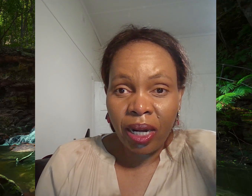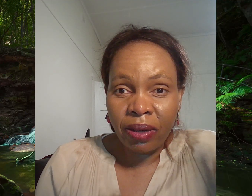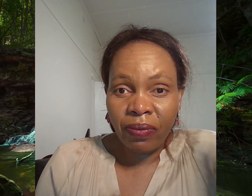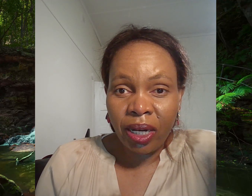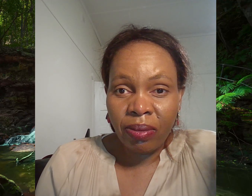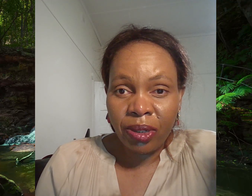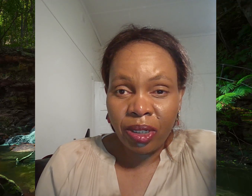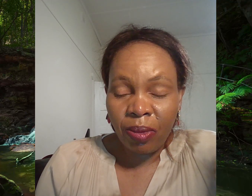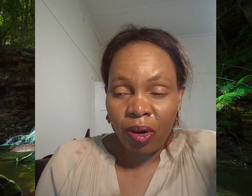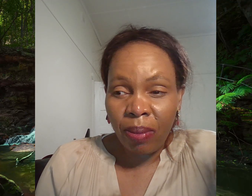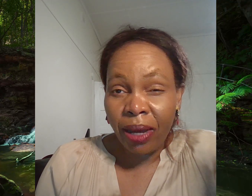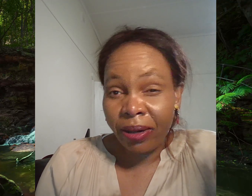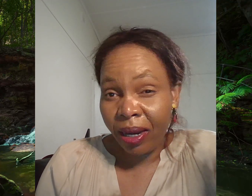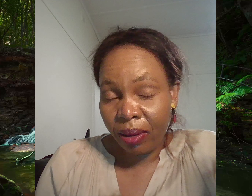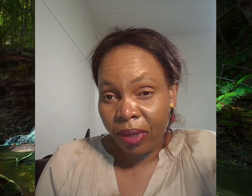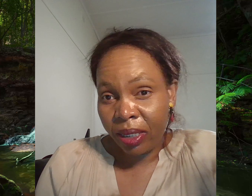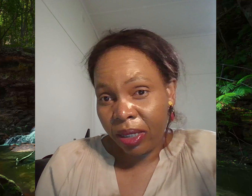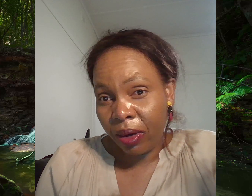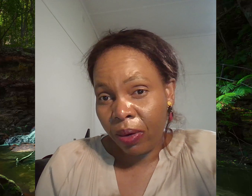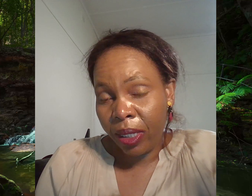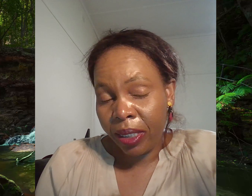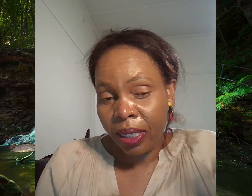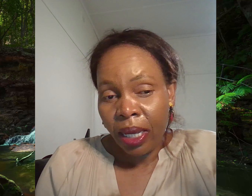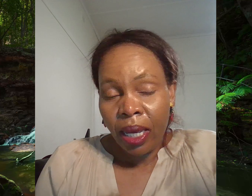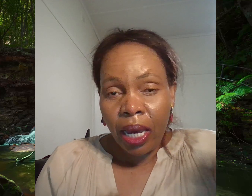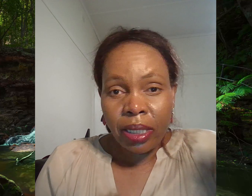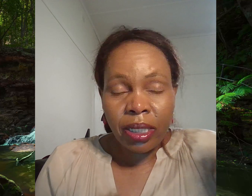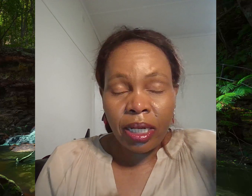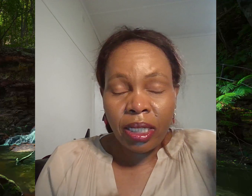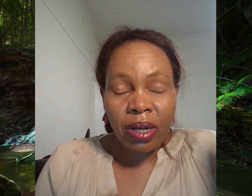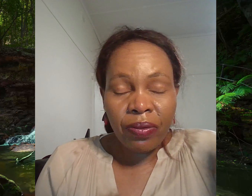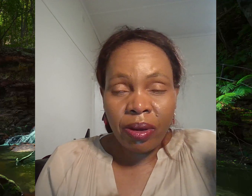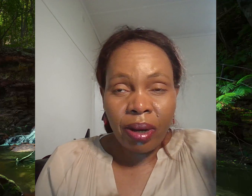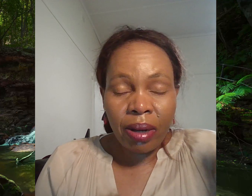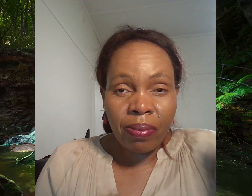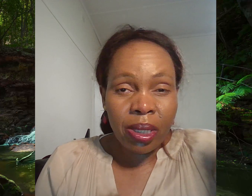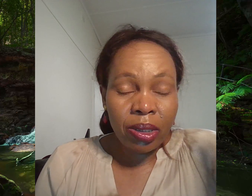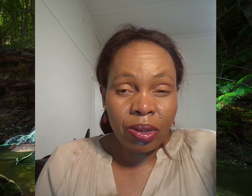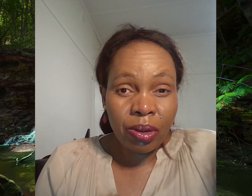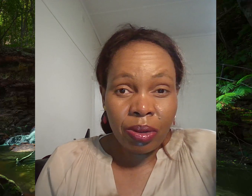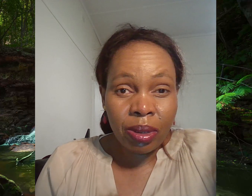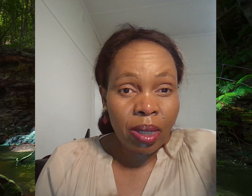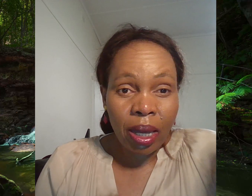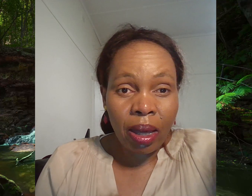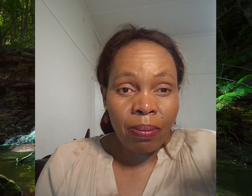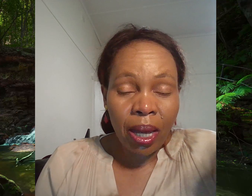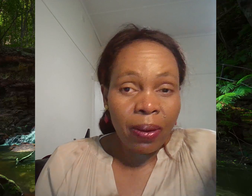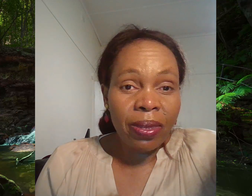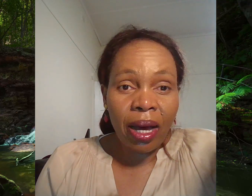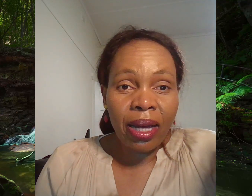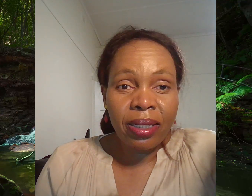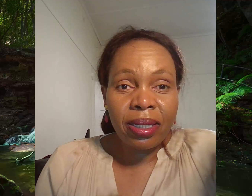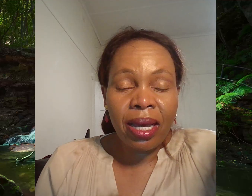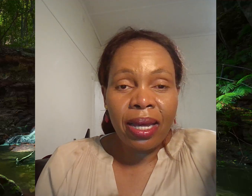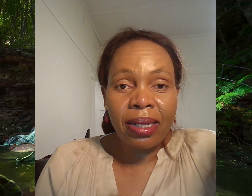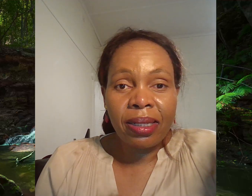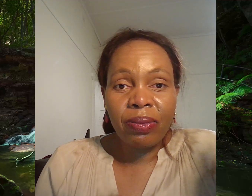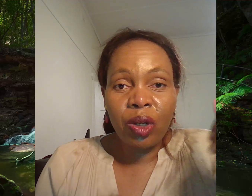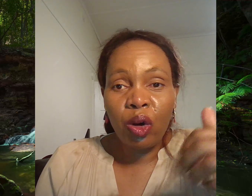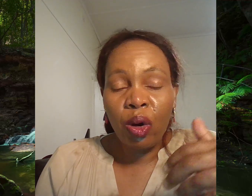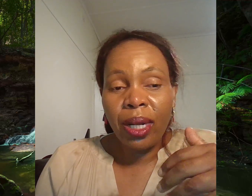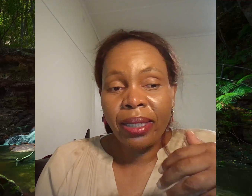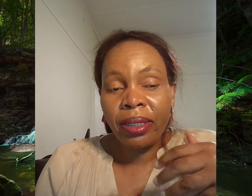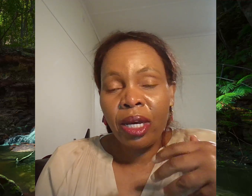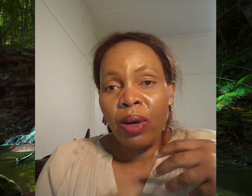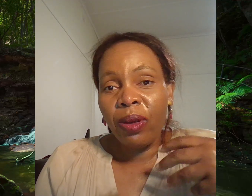General Masemola, about 9 months ago. He did an interview and BizNews about that, and